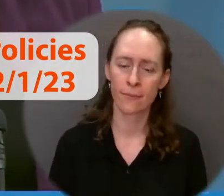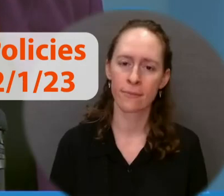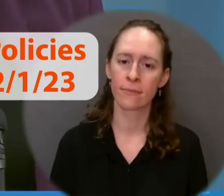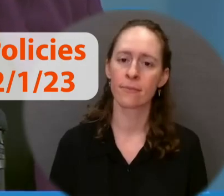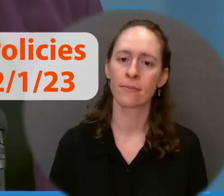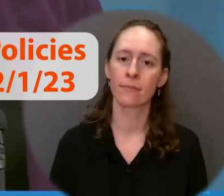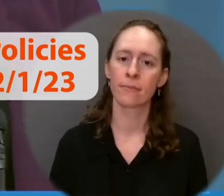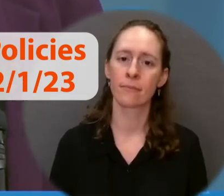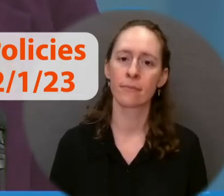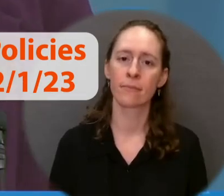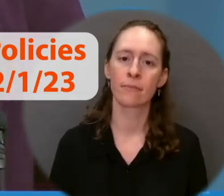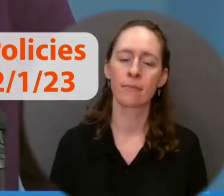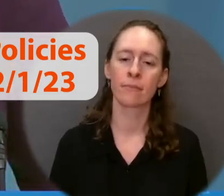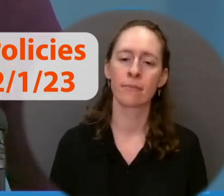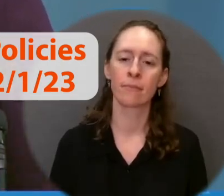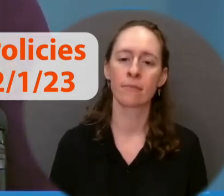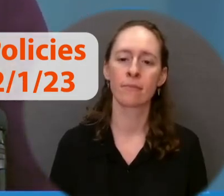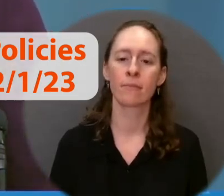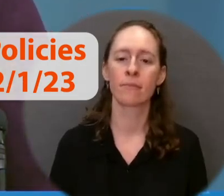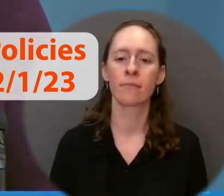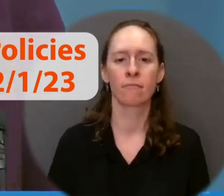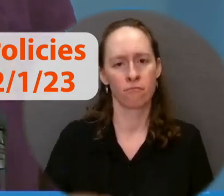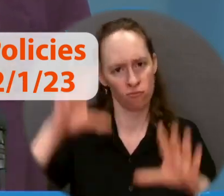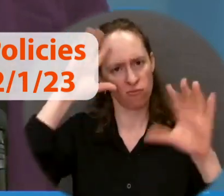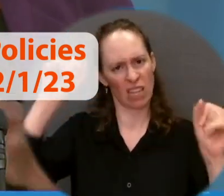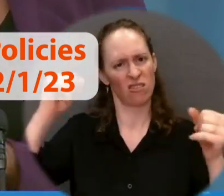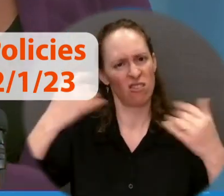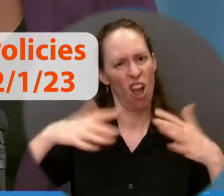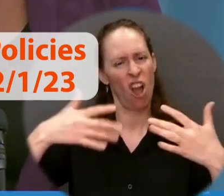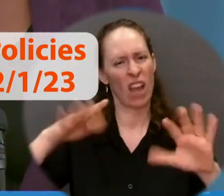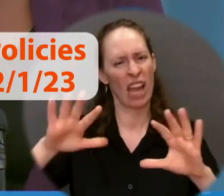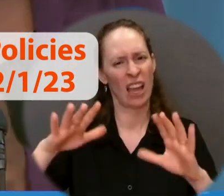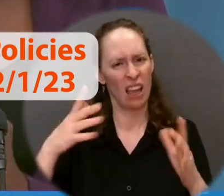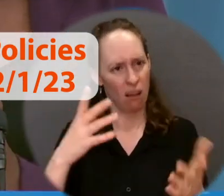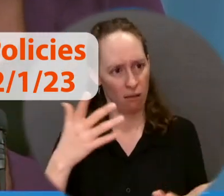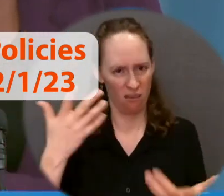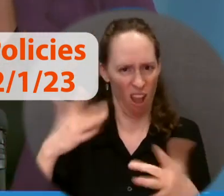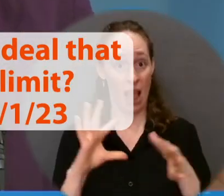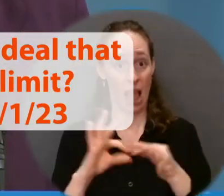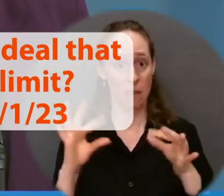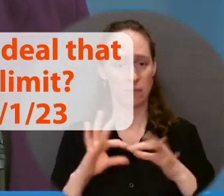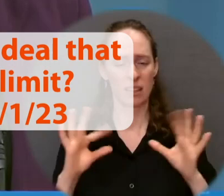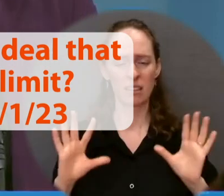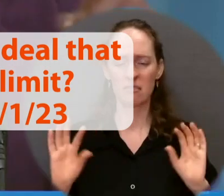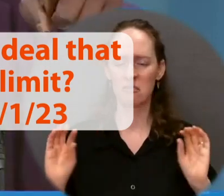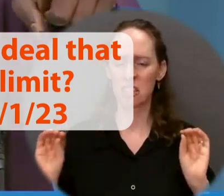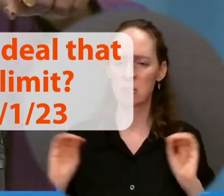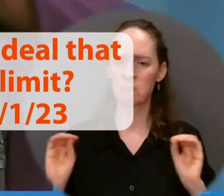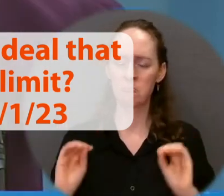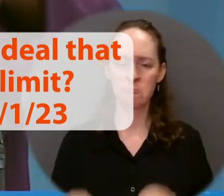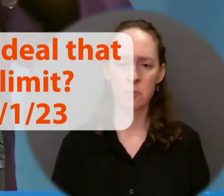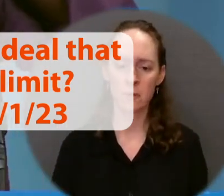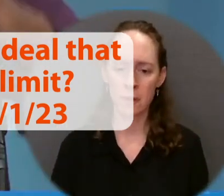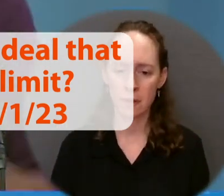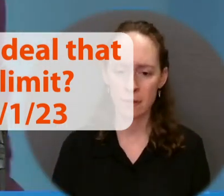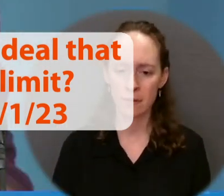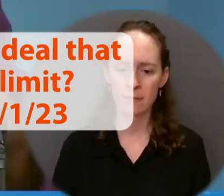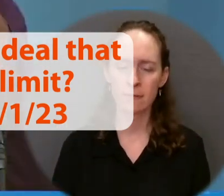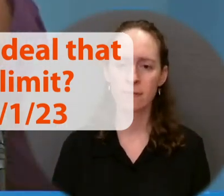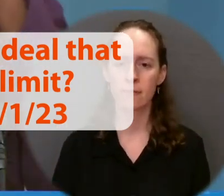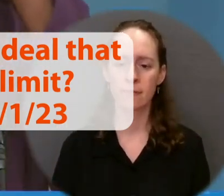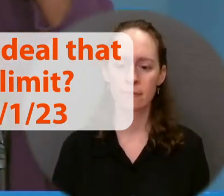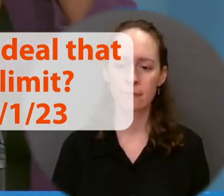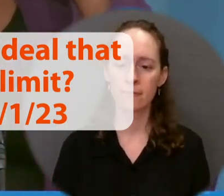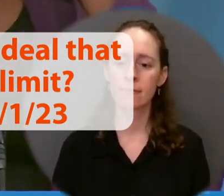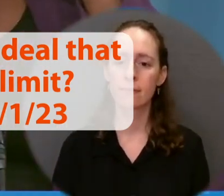$1.7 trillion, which is the largest decline in American history. That's what the president has been on. And I'll come back.